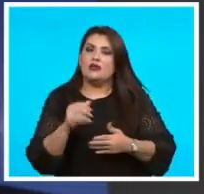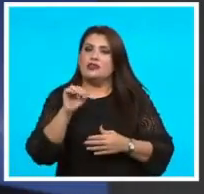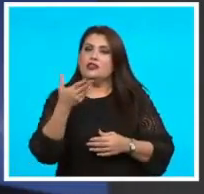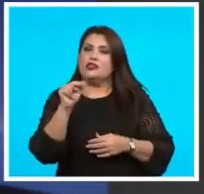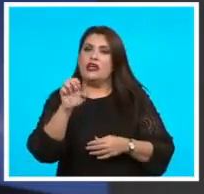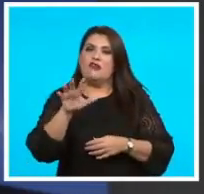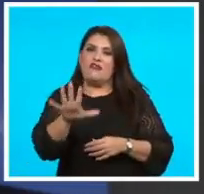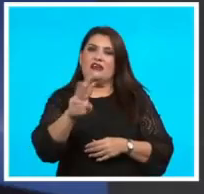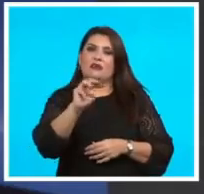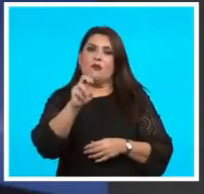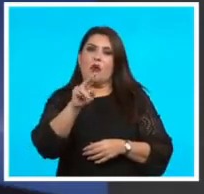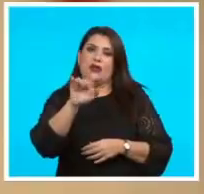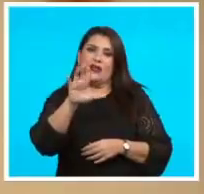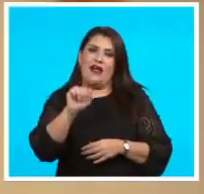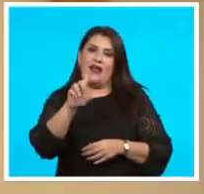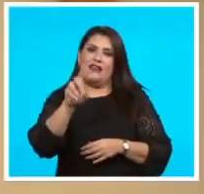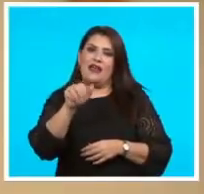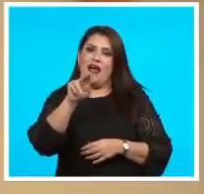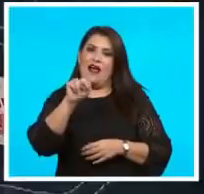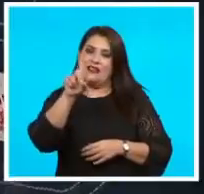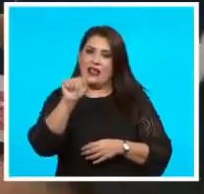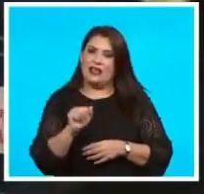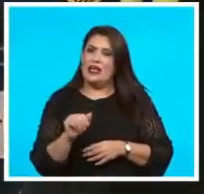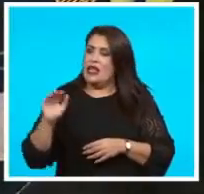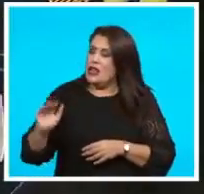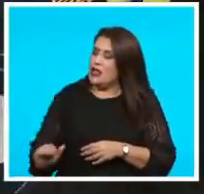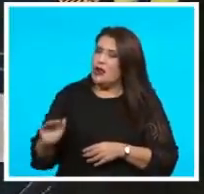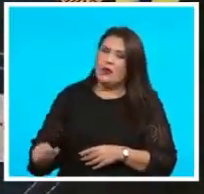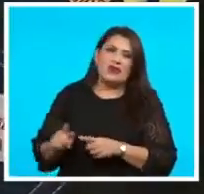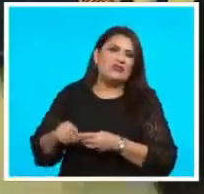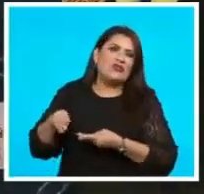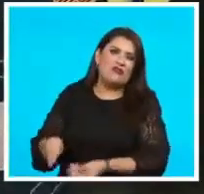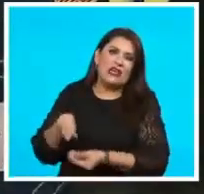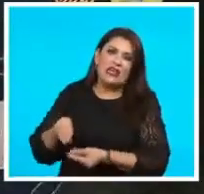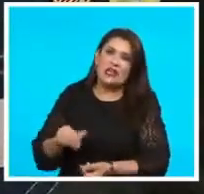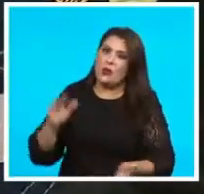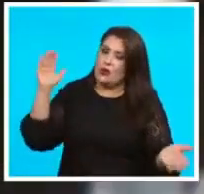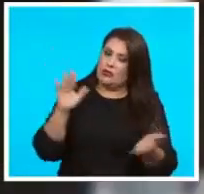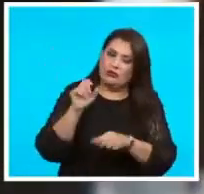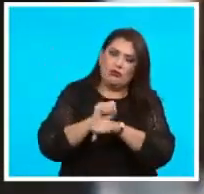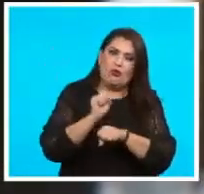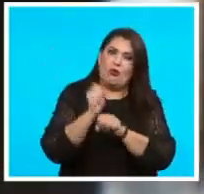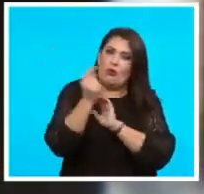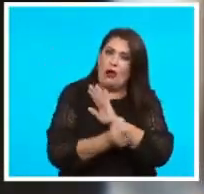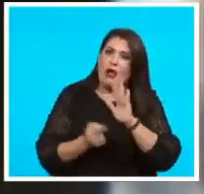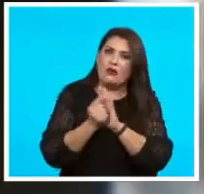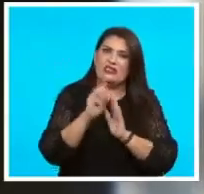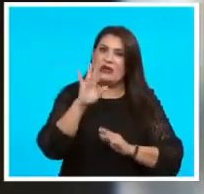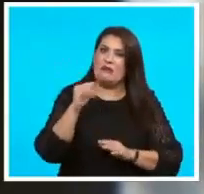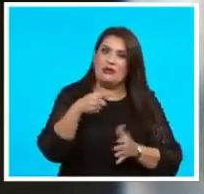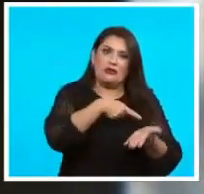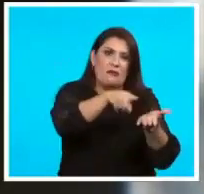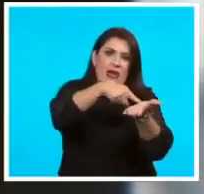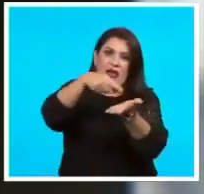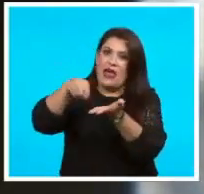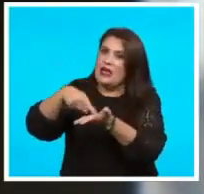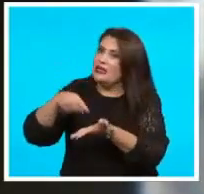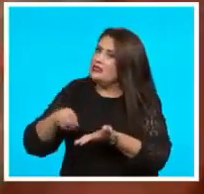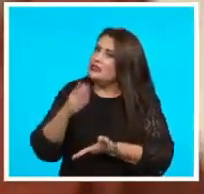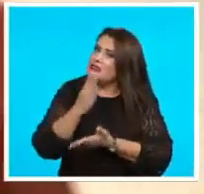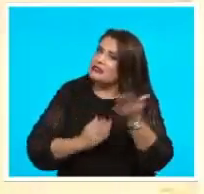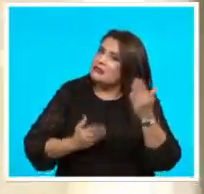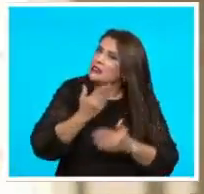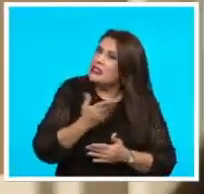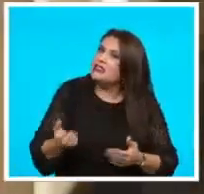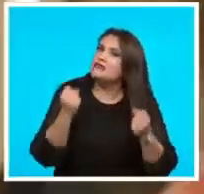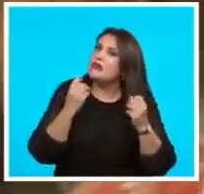5's Monica De Anda. Little ones to feed, reduced work hours, and bills to pay. These are just